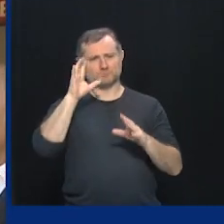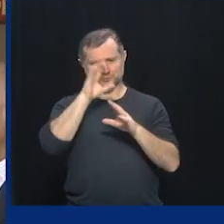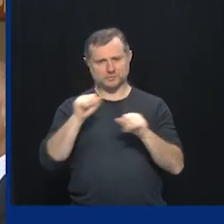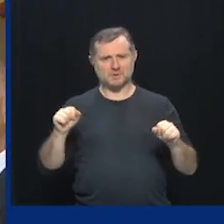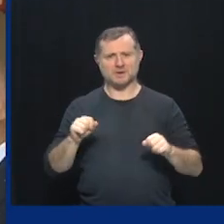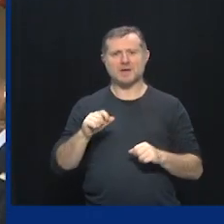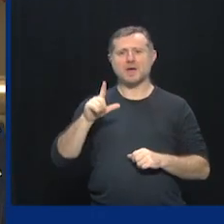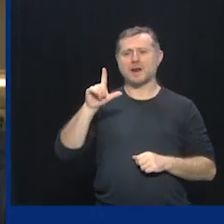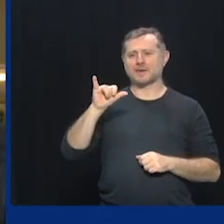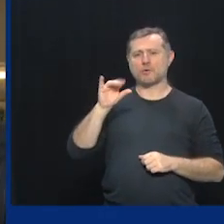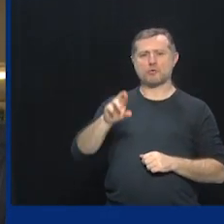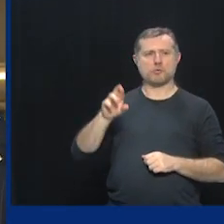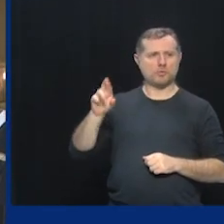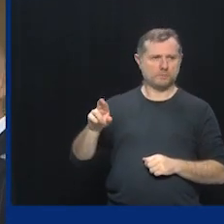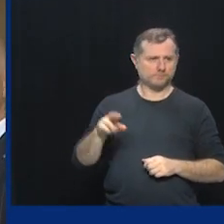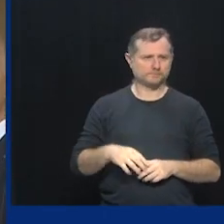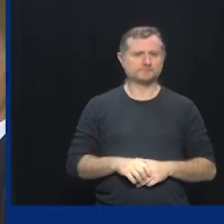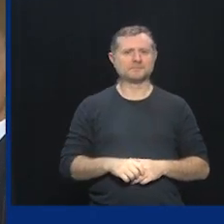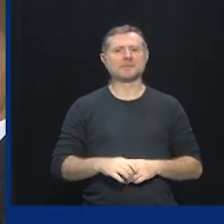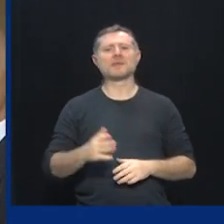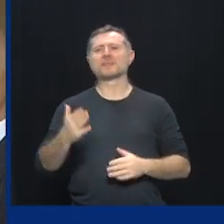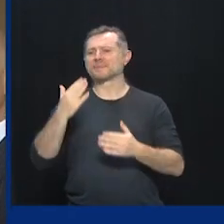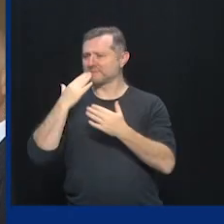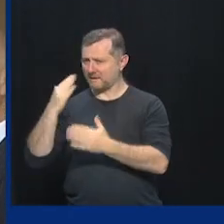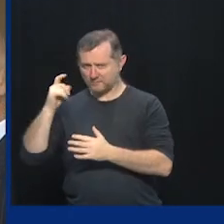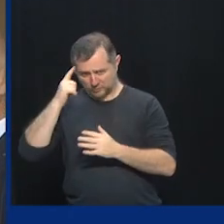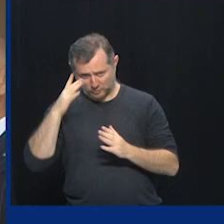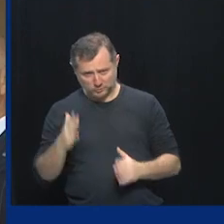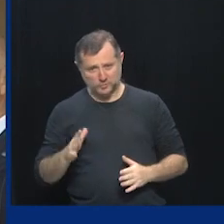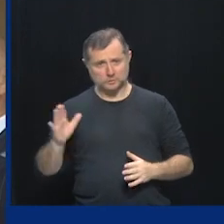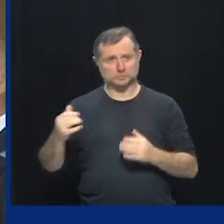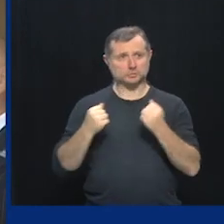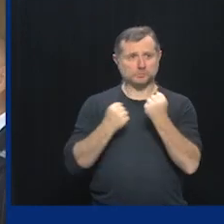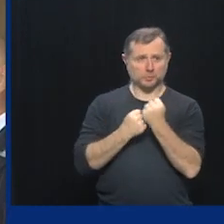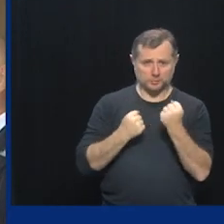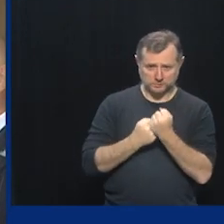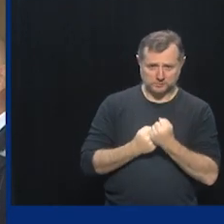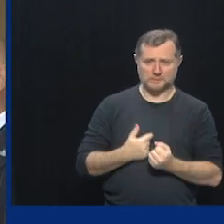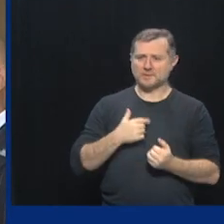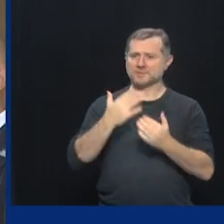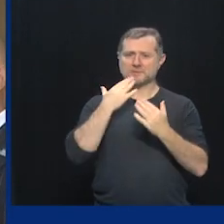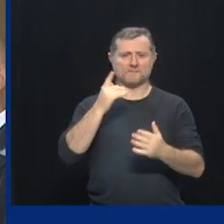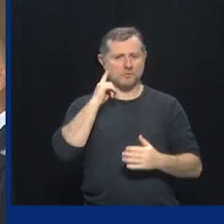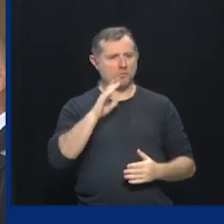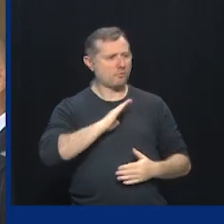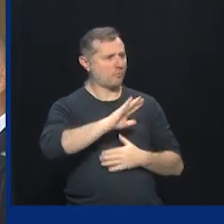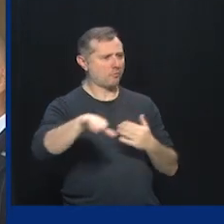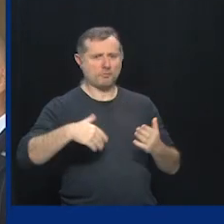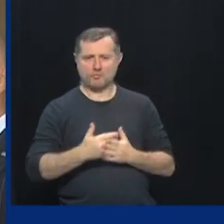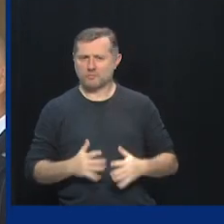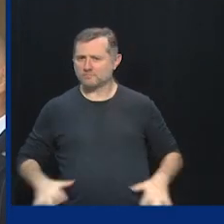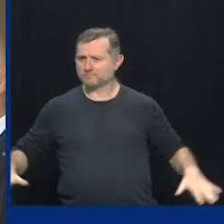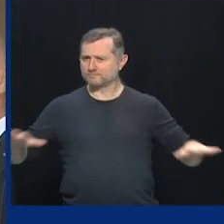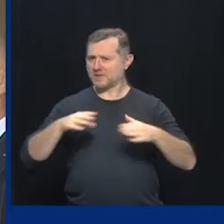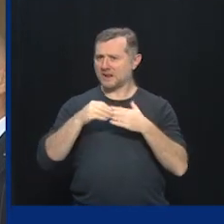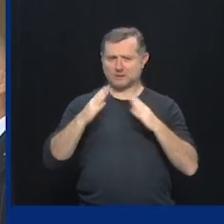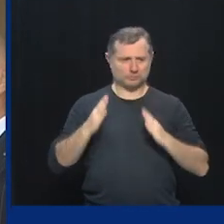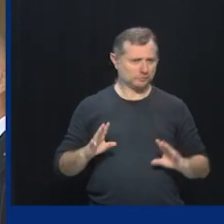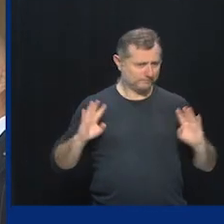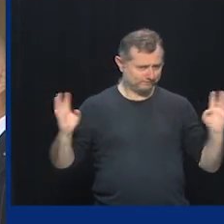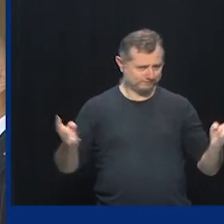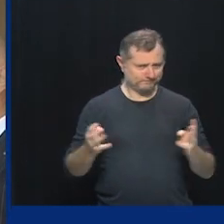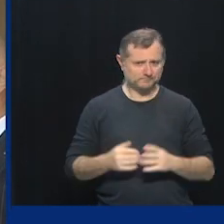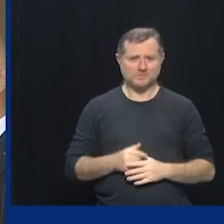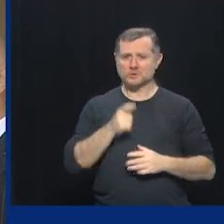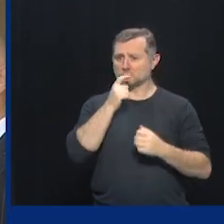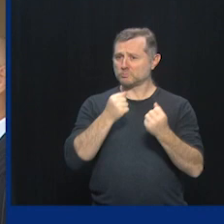you, Jano, and thank you, Governor, for your support, and thank you to all of our prestigious guests here for the support as well throughout. It means a lot